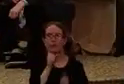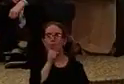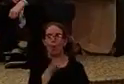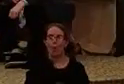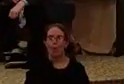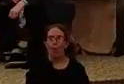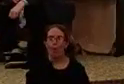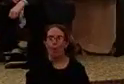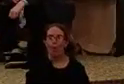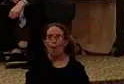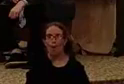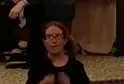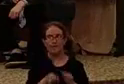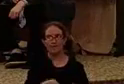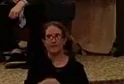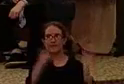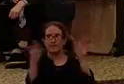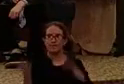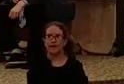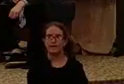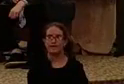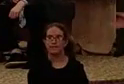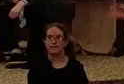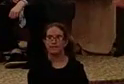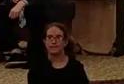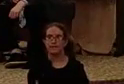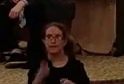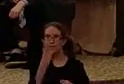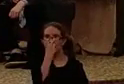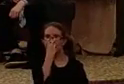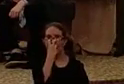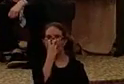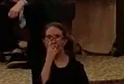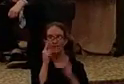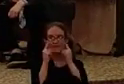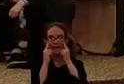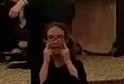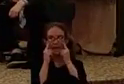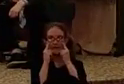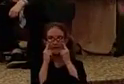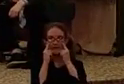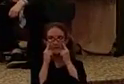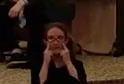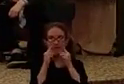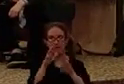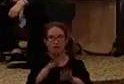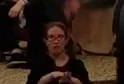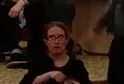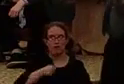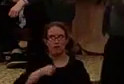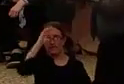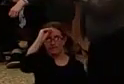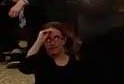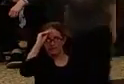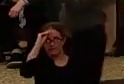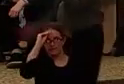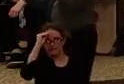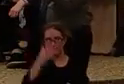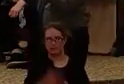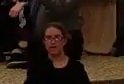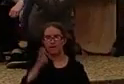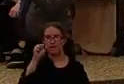and was about to pass off the scene, and he was blind in his eyes. And so he called his son Esau,